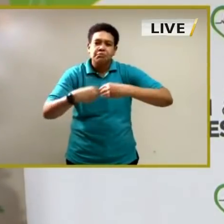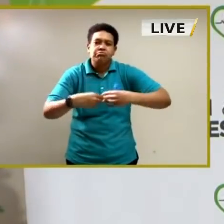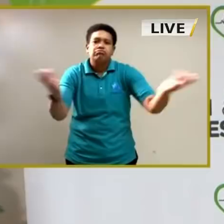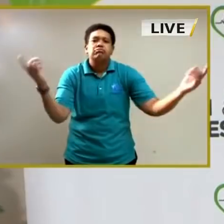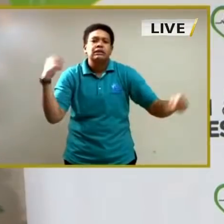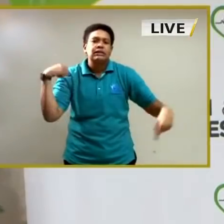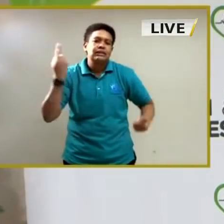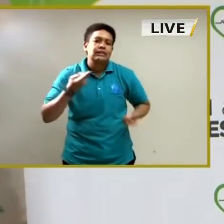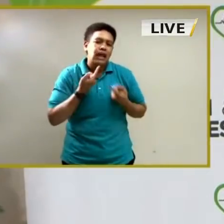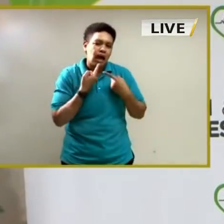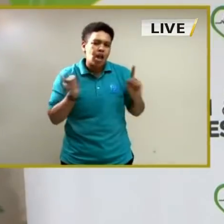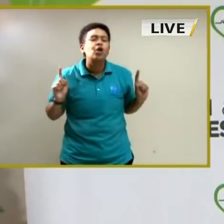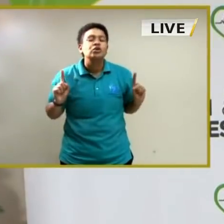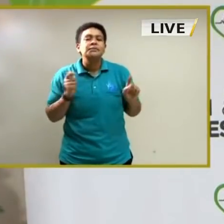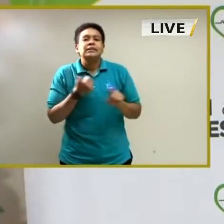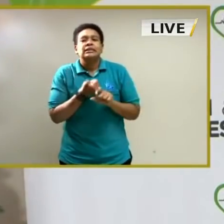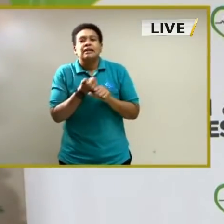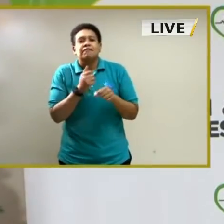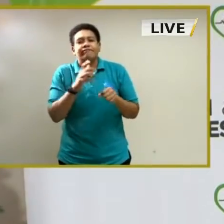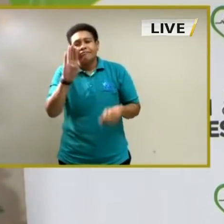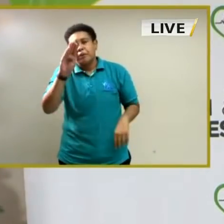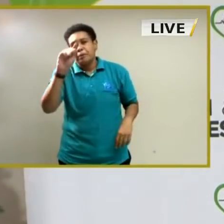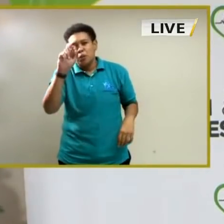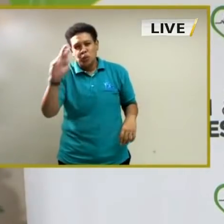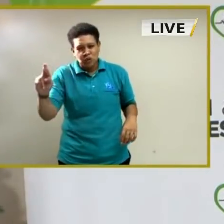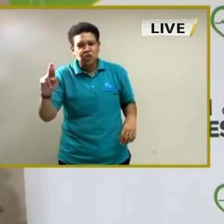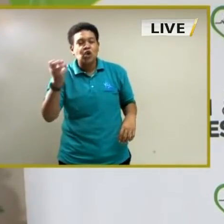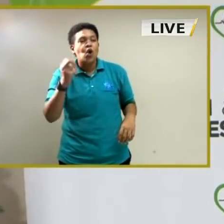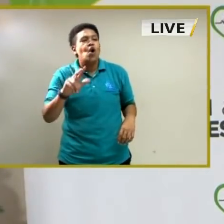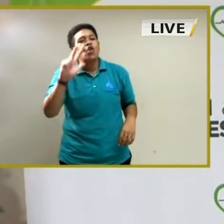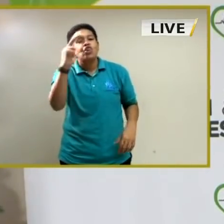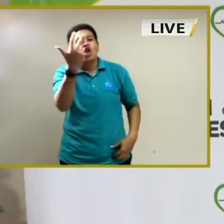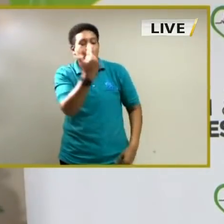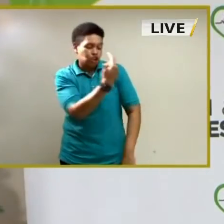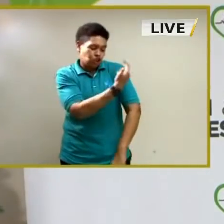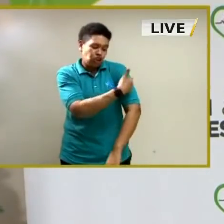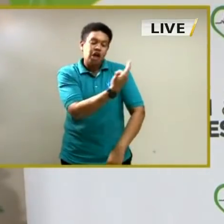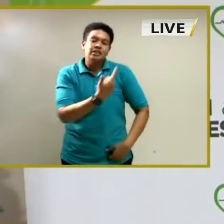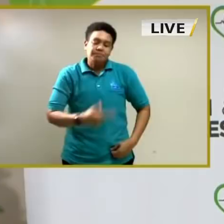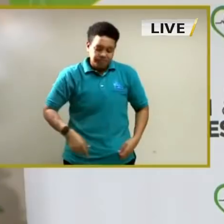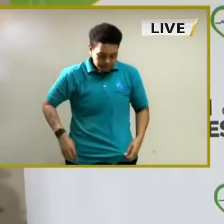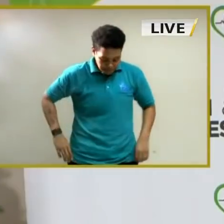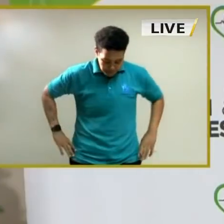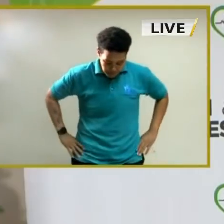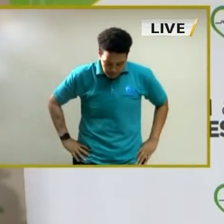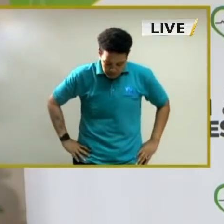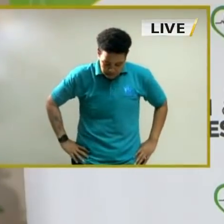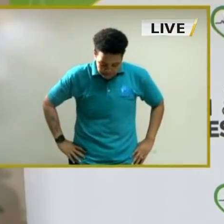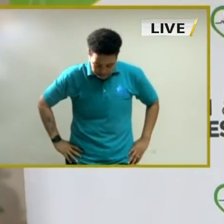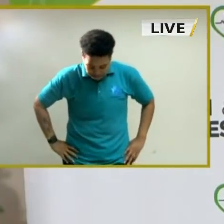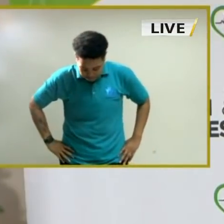the announcement of boosters or third dose. So there you have it.